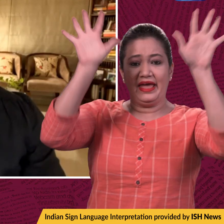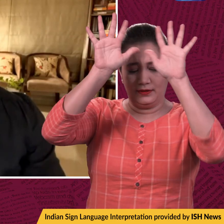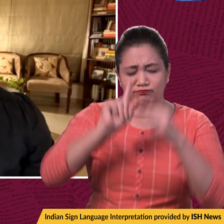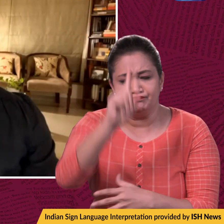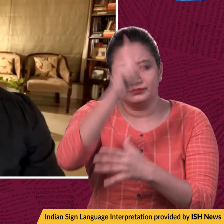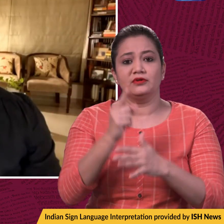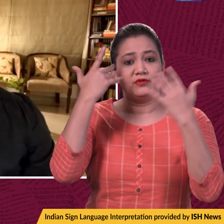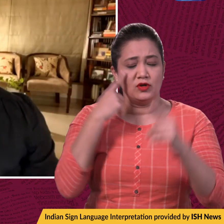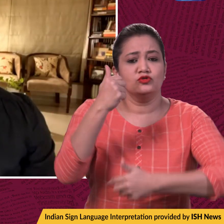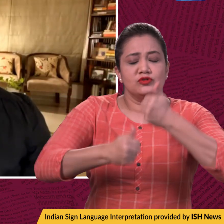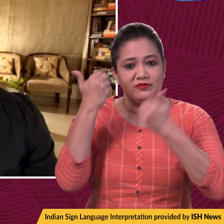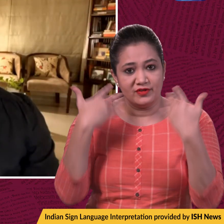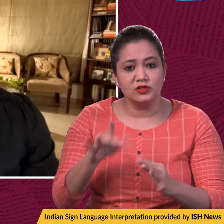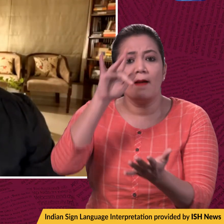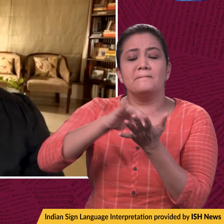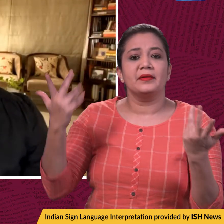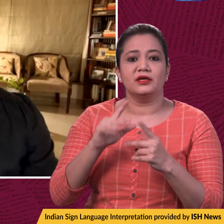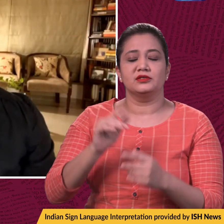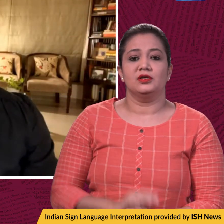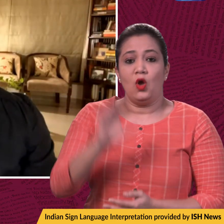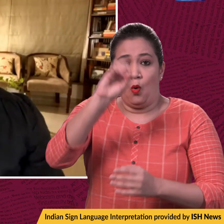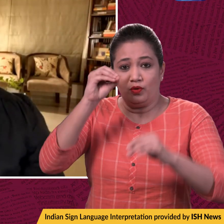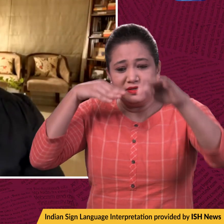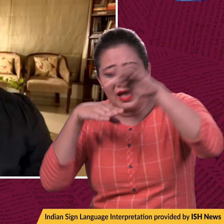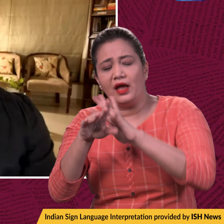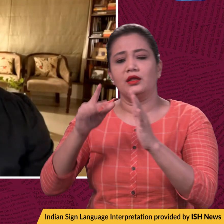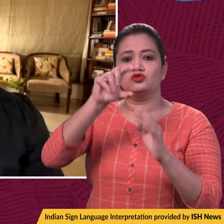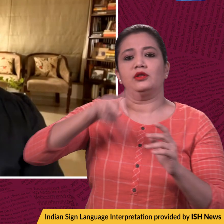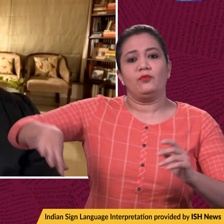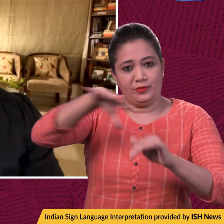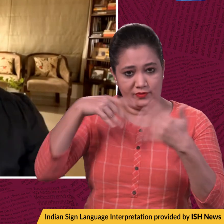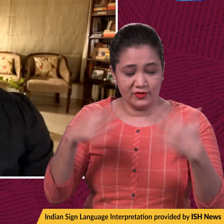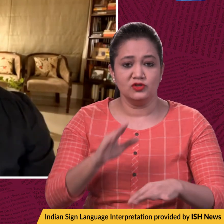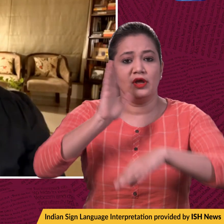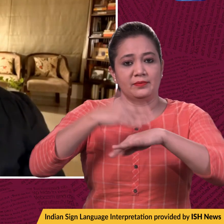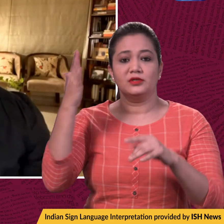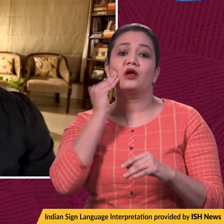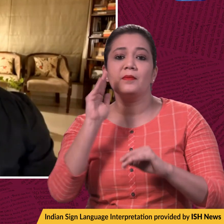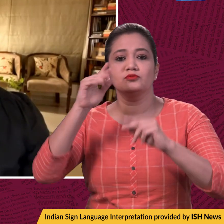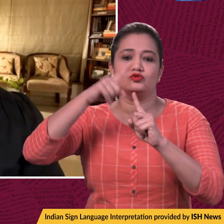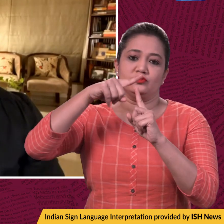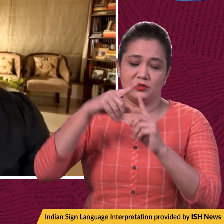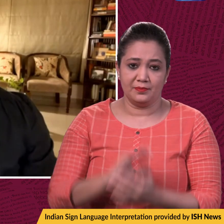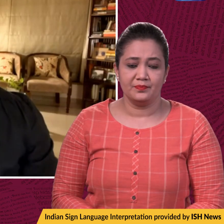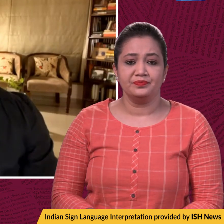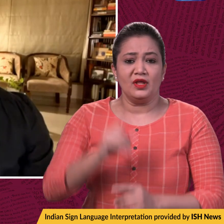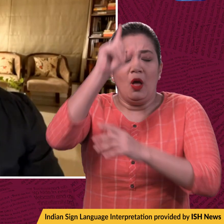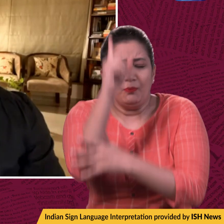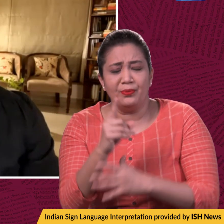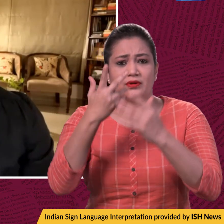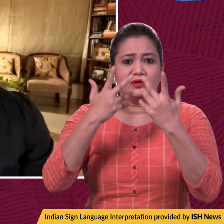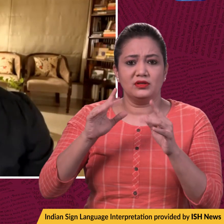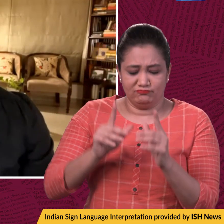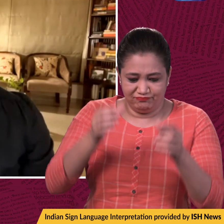missile from the integrated test range in Chandipur off the coast of Orissa on Tuesday. Defence Ministry has said the launch was